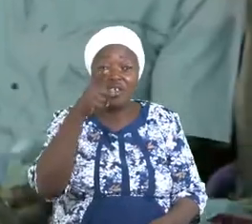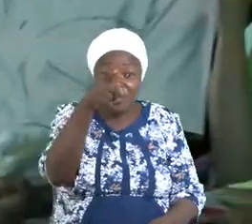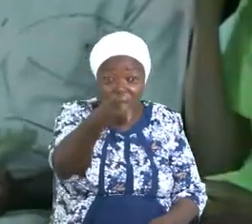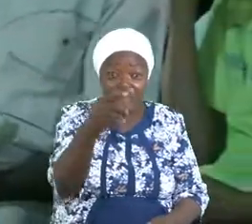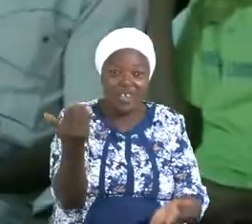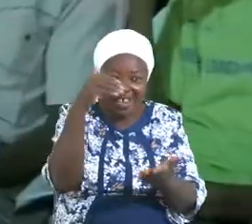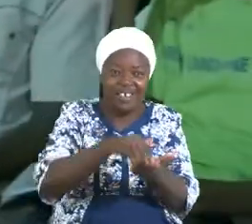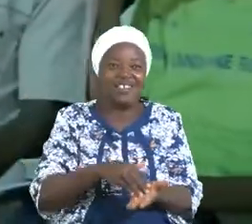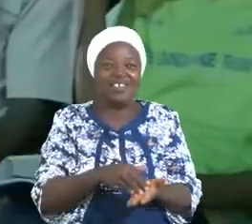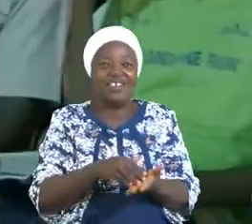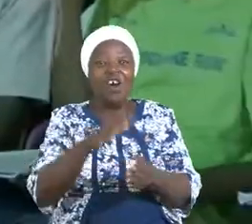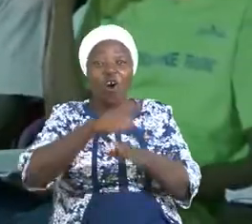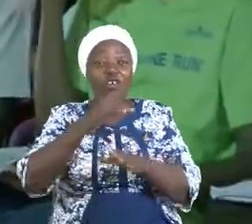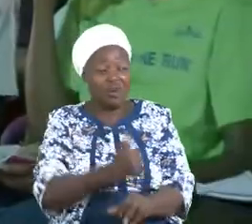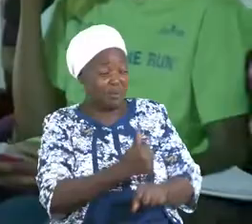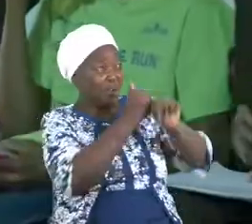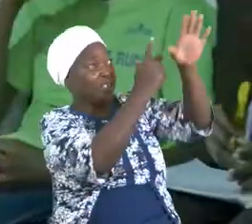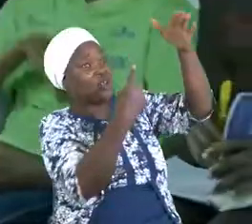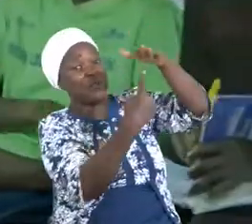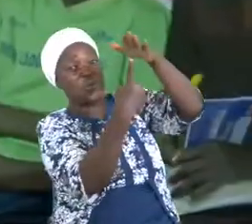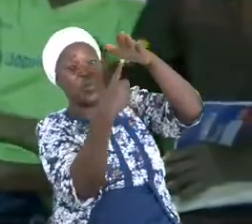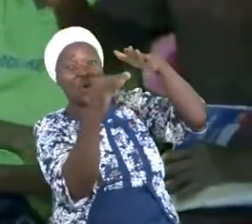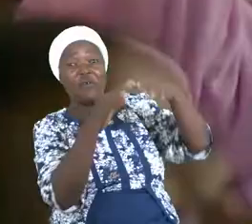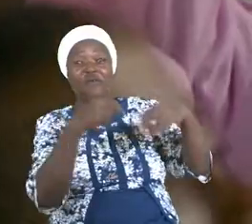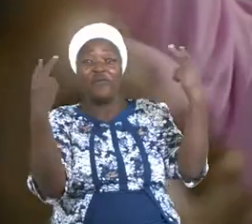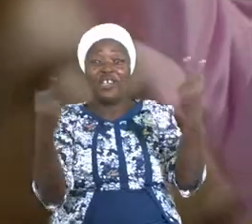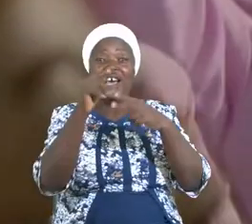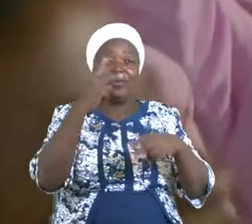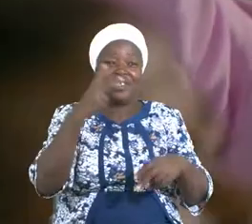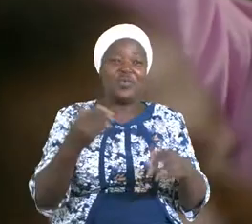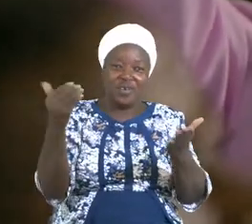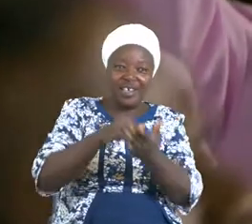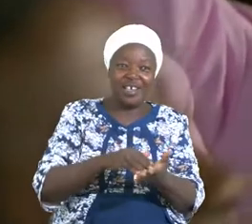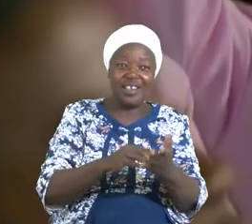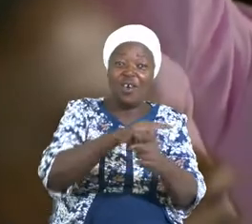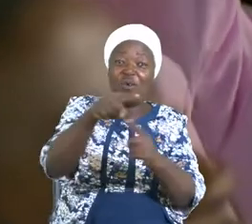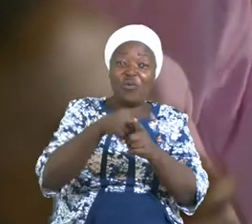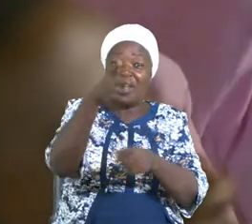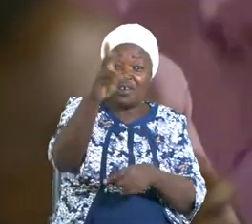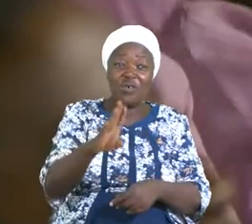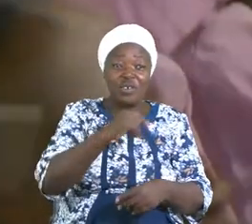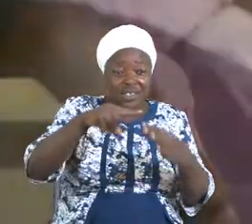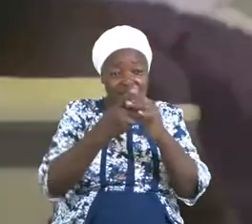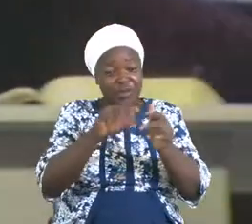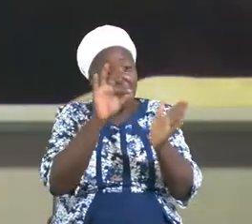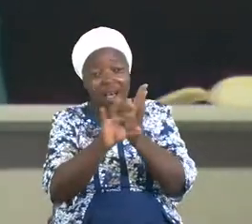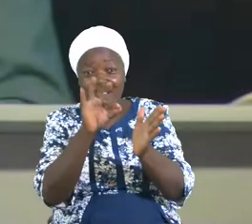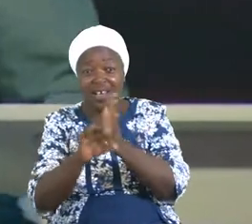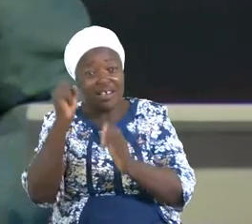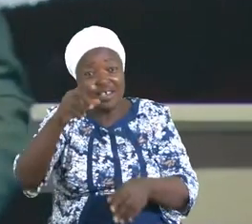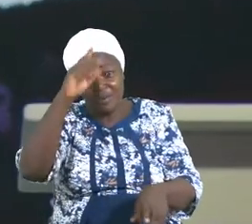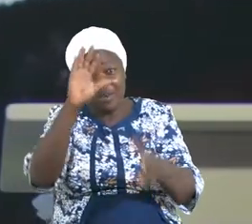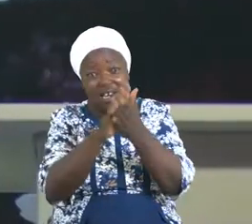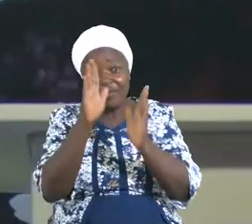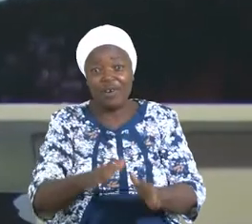On the mountaintop of victory, I will see you again. Amen. When God begins to count his saints, you'll